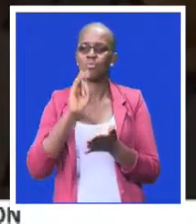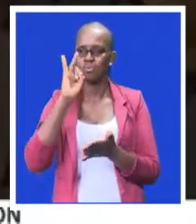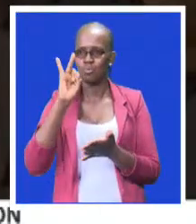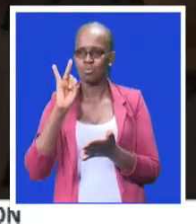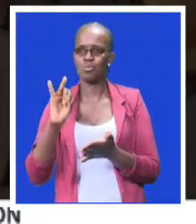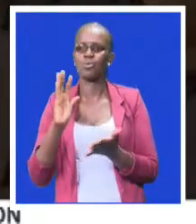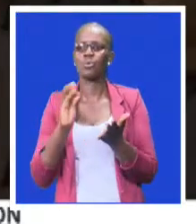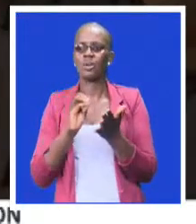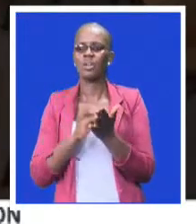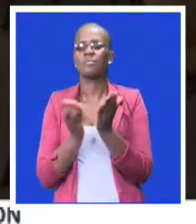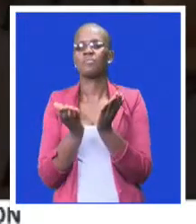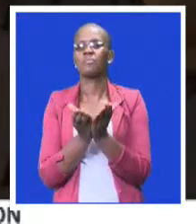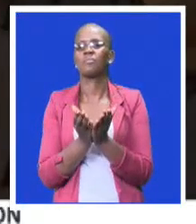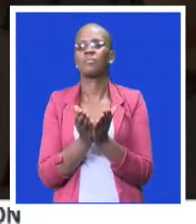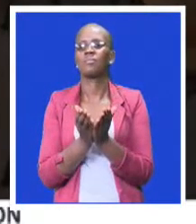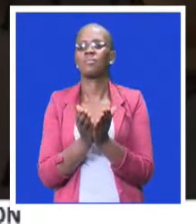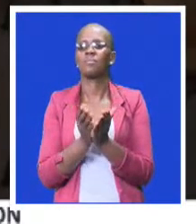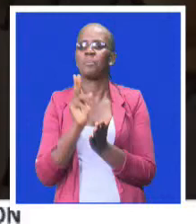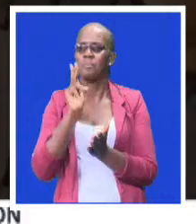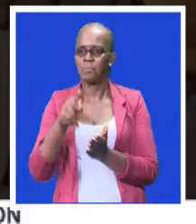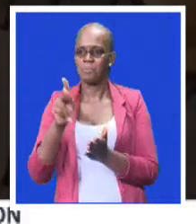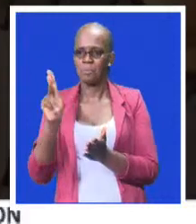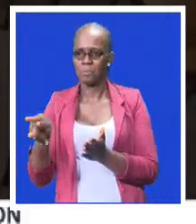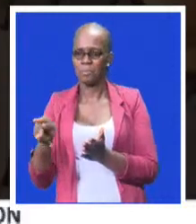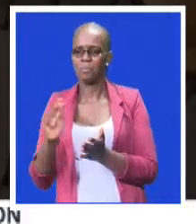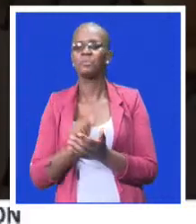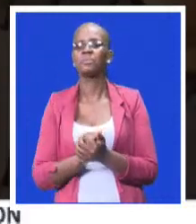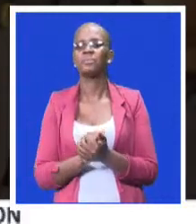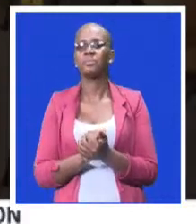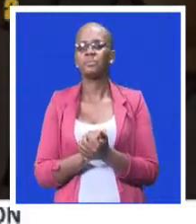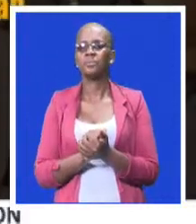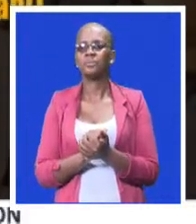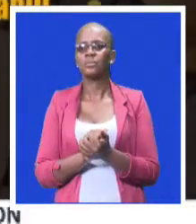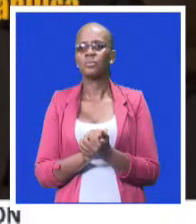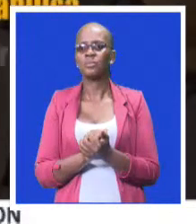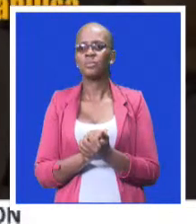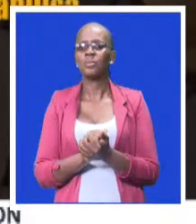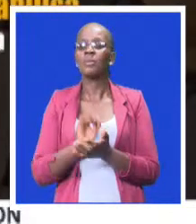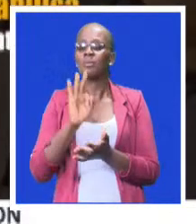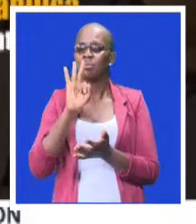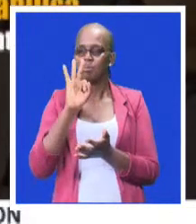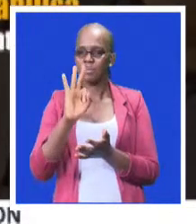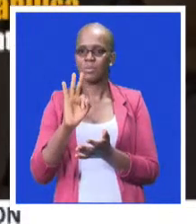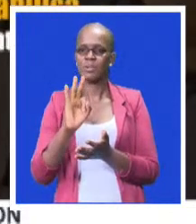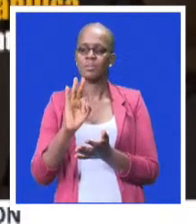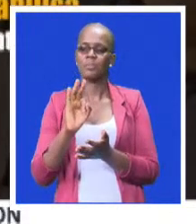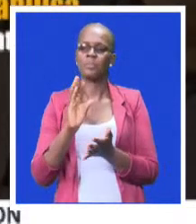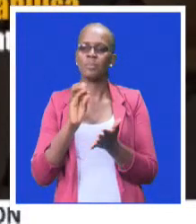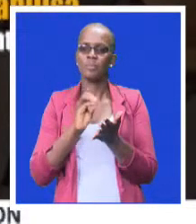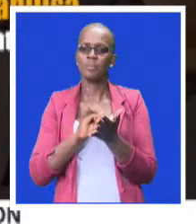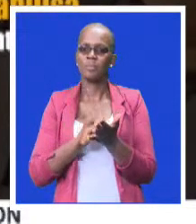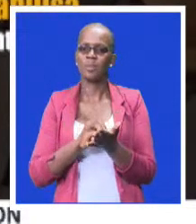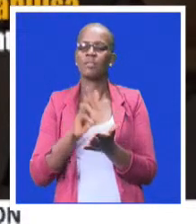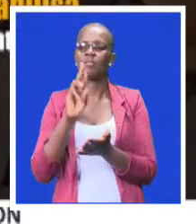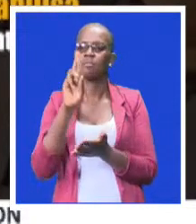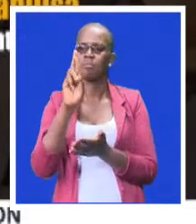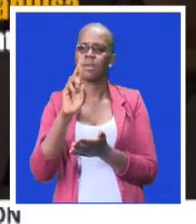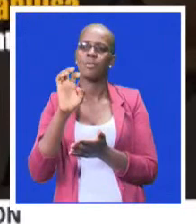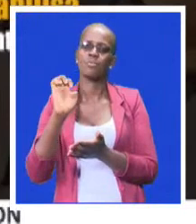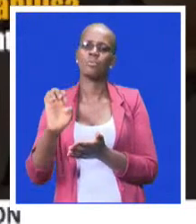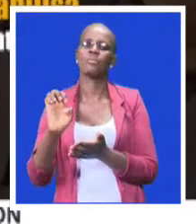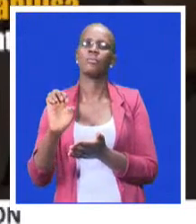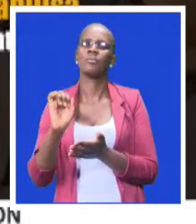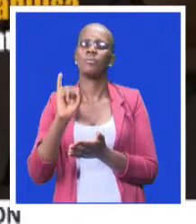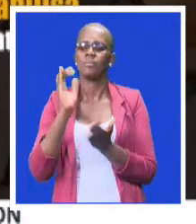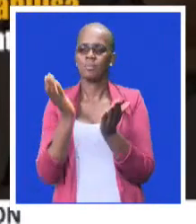From 2:30 p.m. until 3 p.m. we have the grade 1s and 2s religious education lesson. From